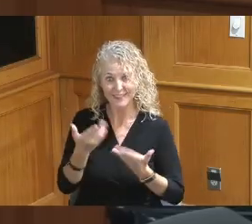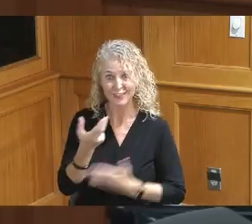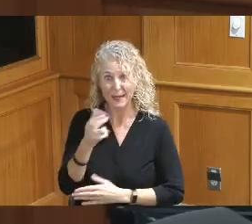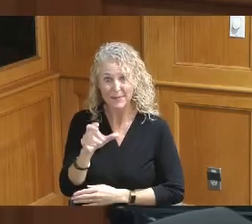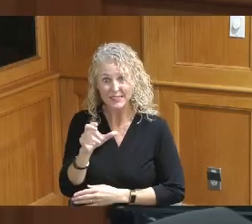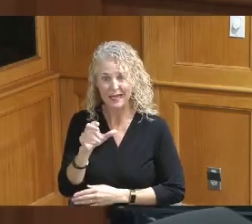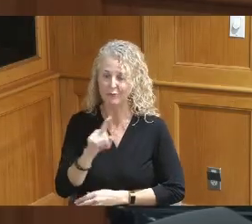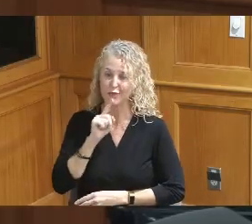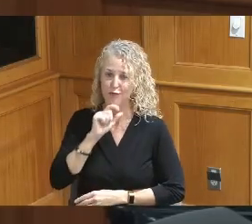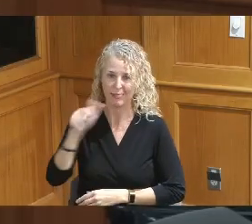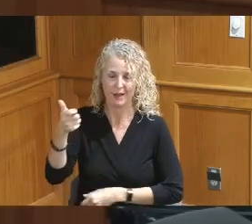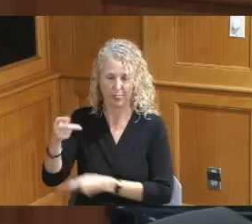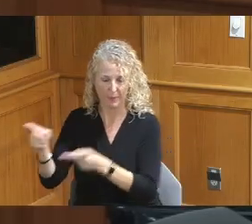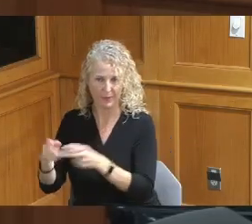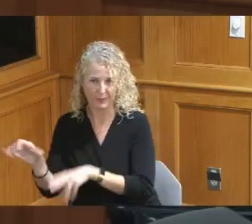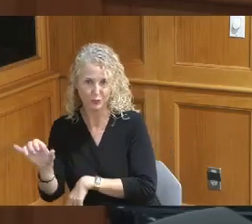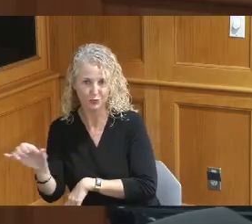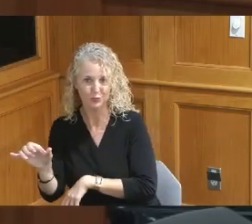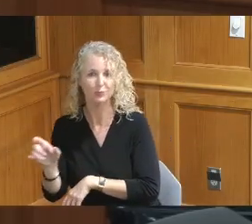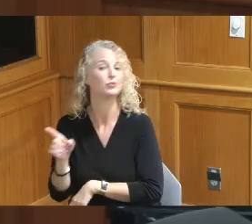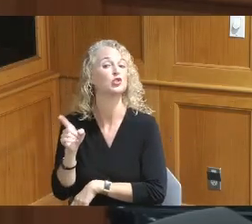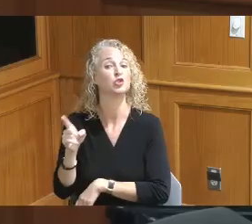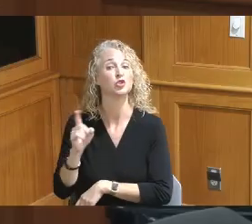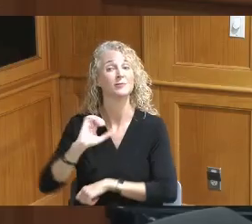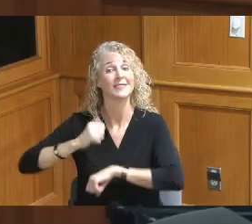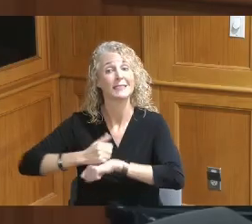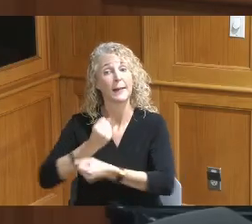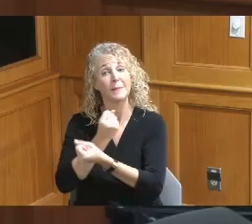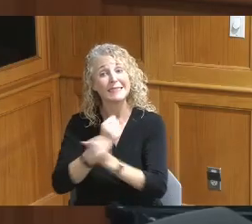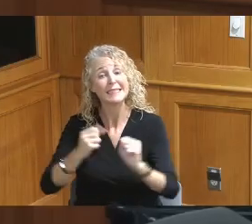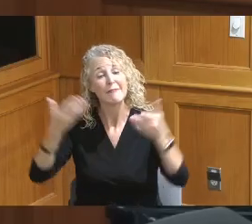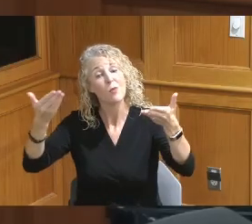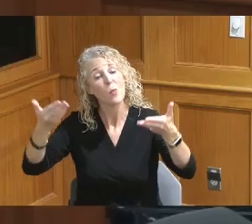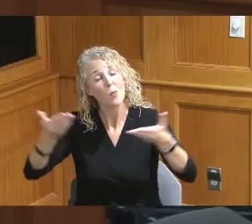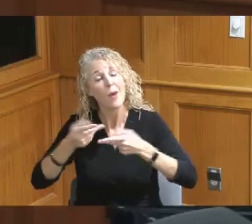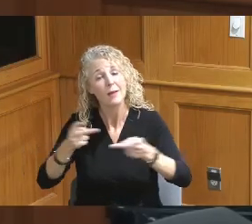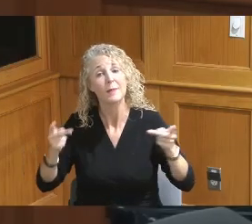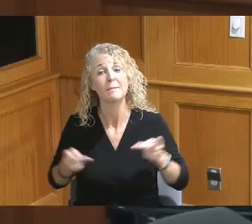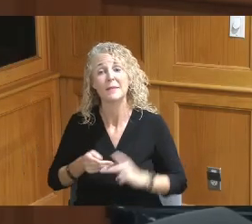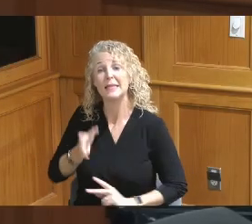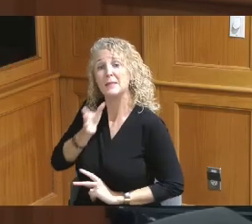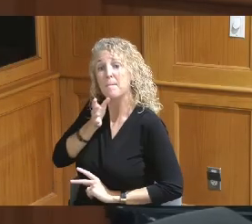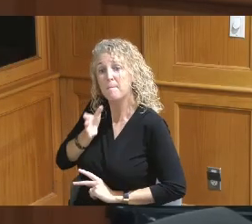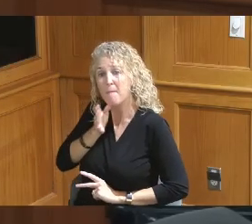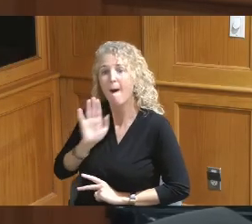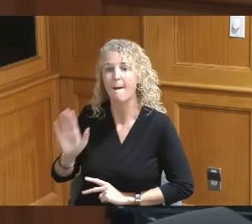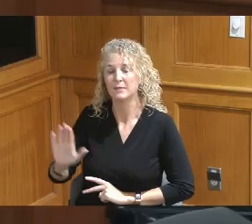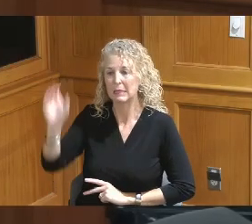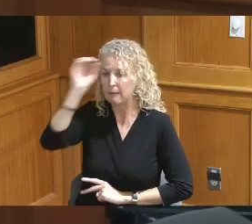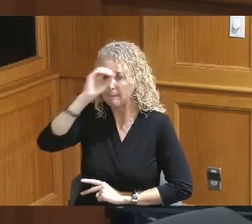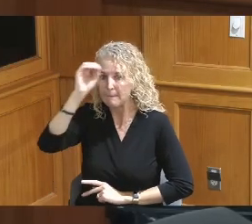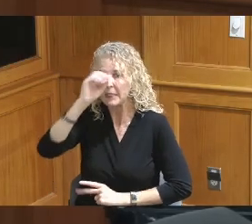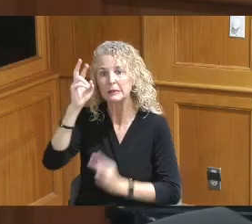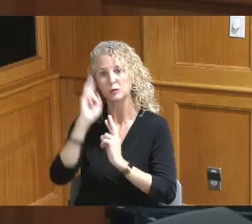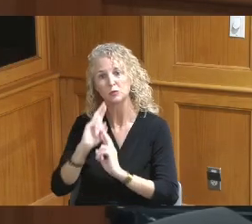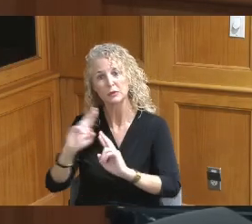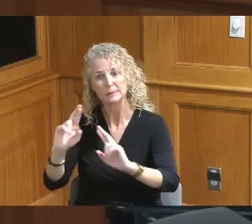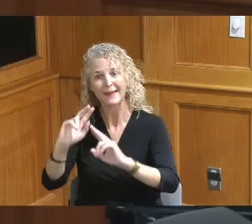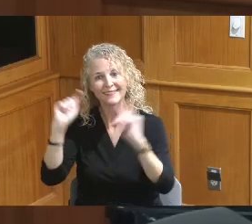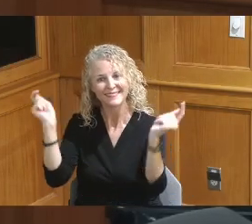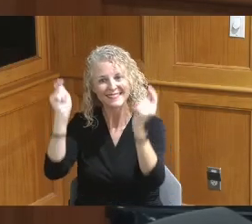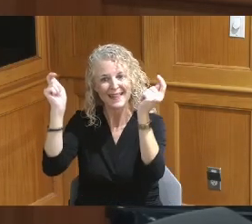County and beyond, creating safe, welcoming spaces where mothers are heard, supported, and